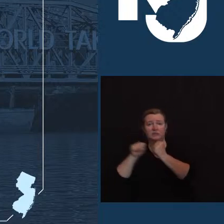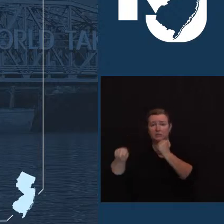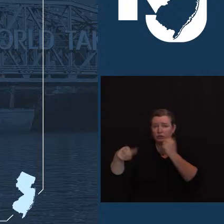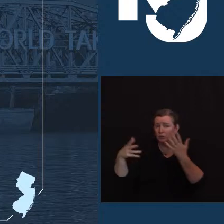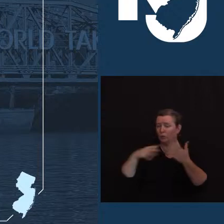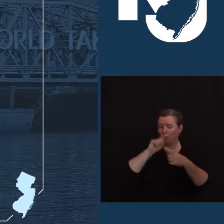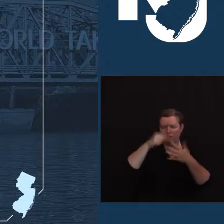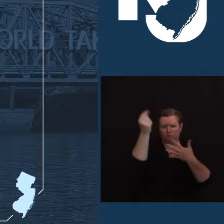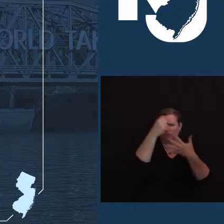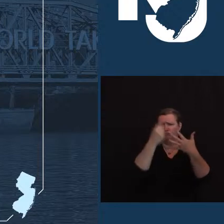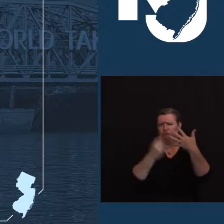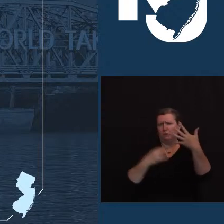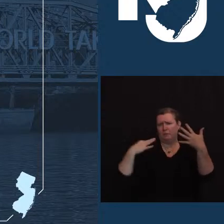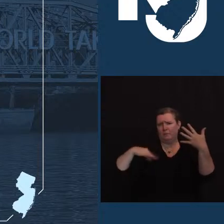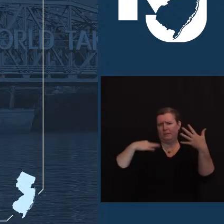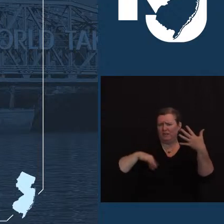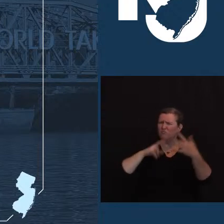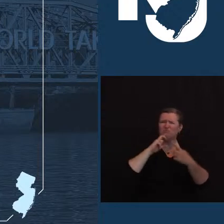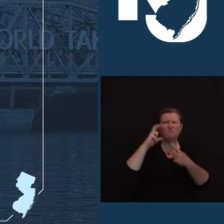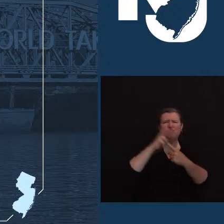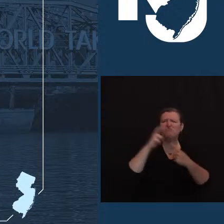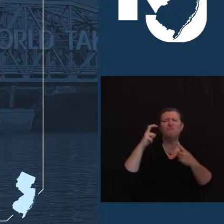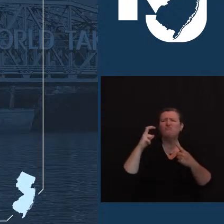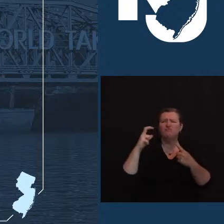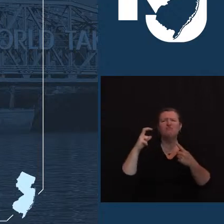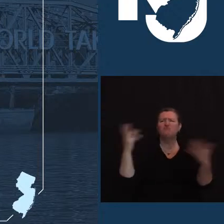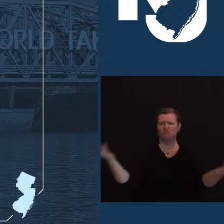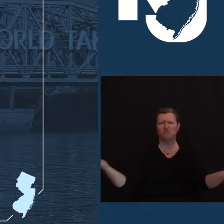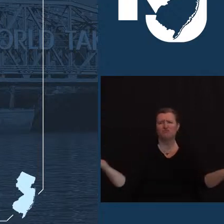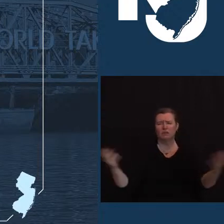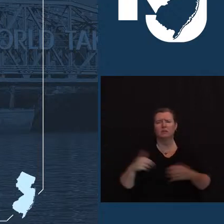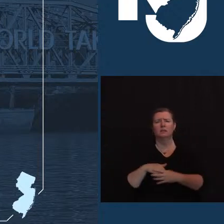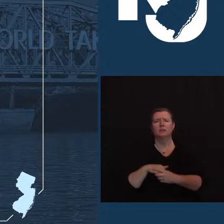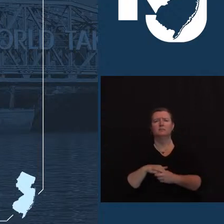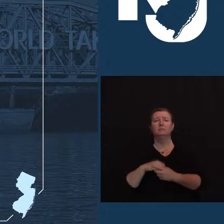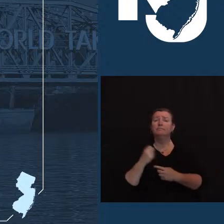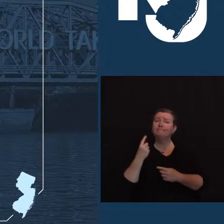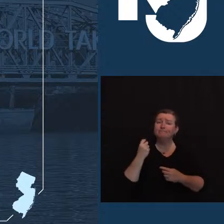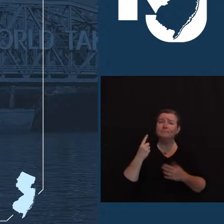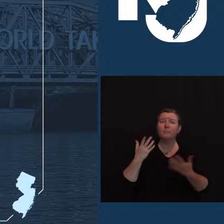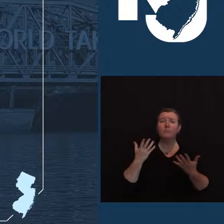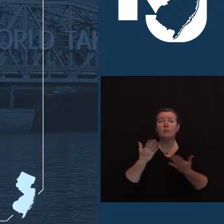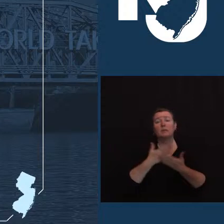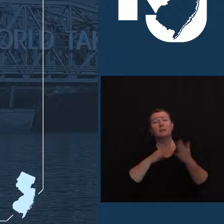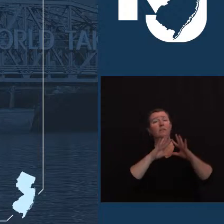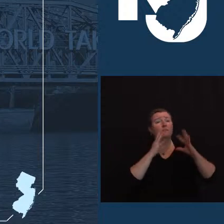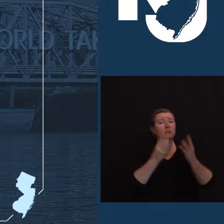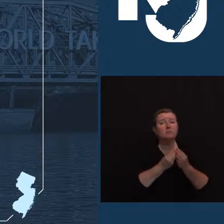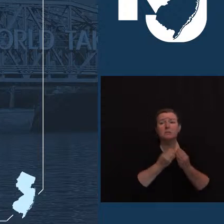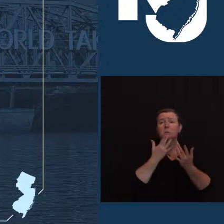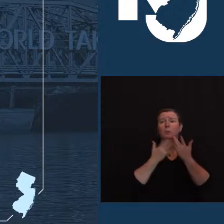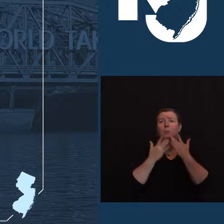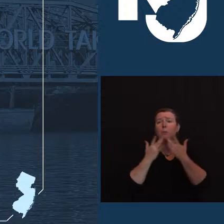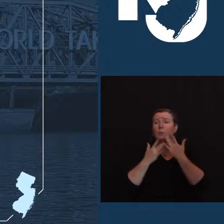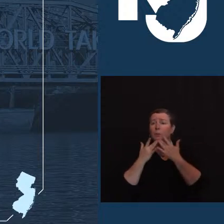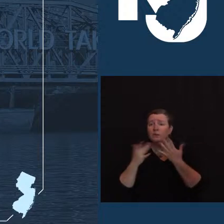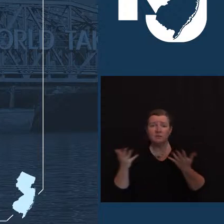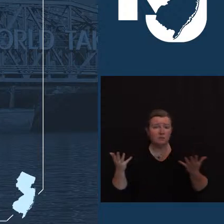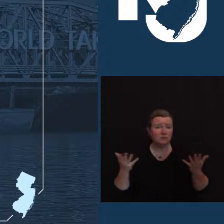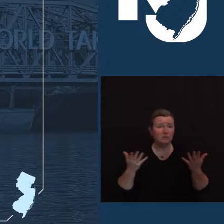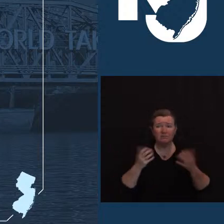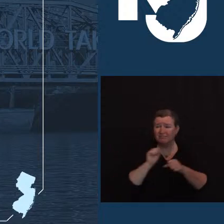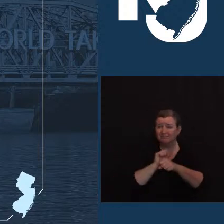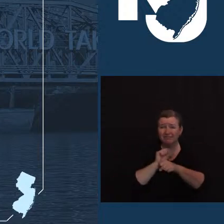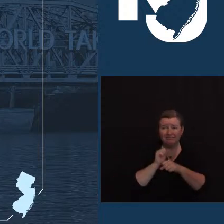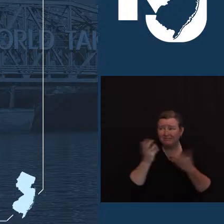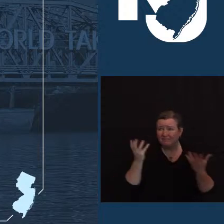nation. We recognize the impact that this will have on some families facing unemployment issues. To support New Jerseyans living through